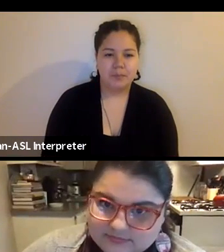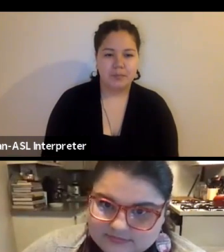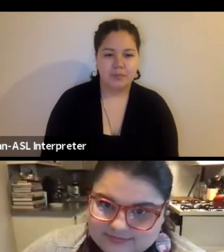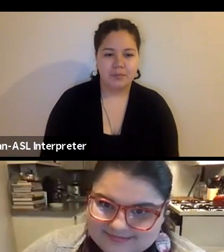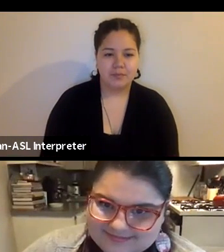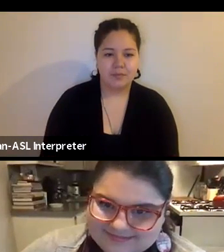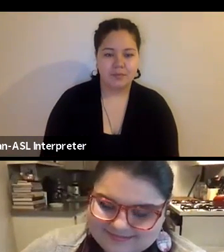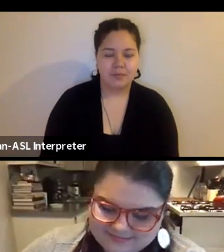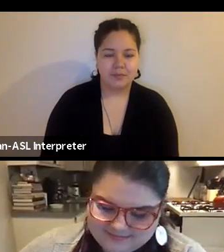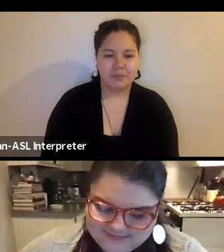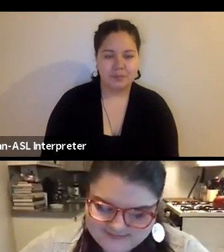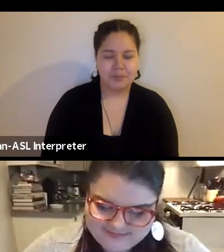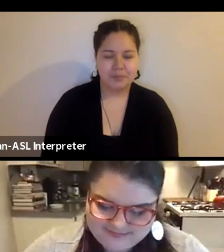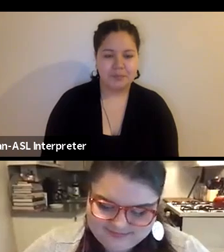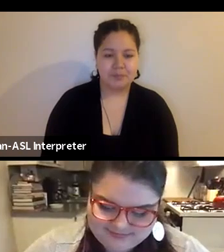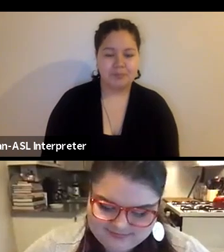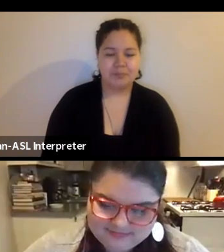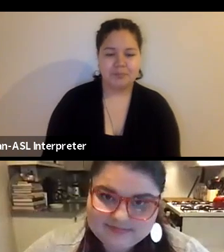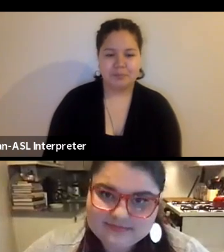beaming in from